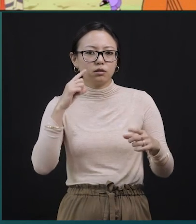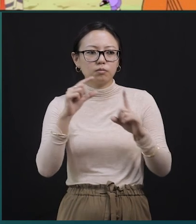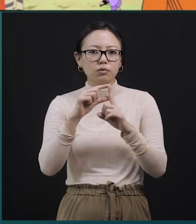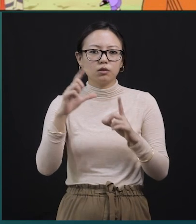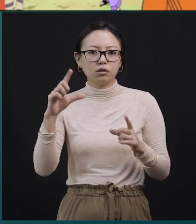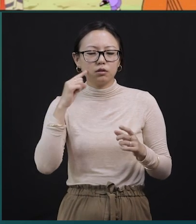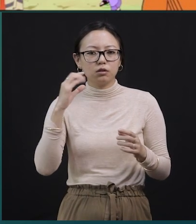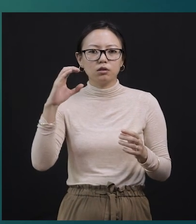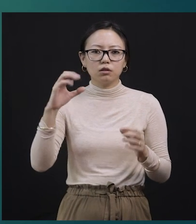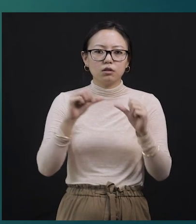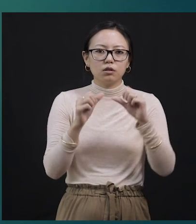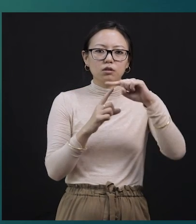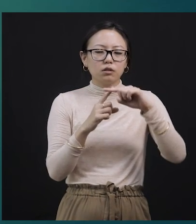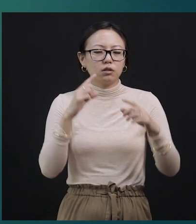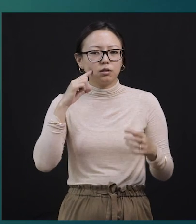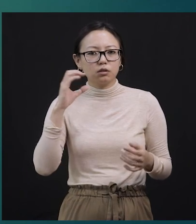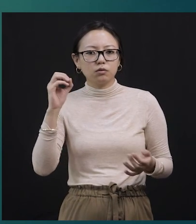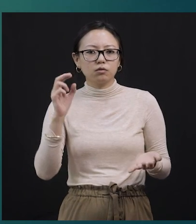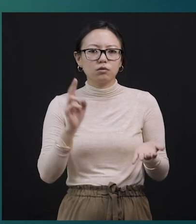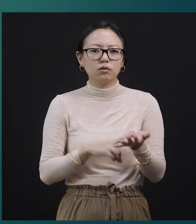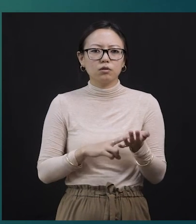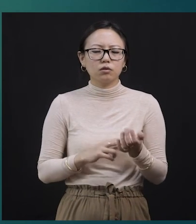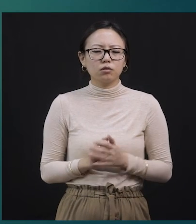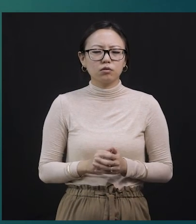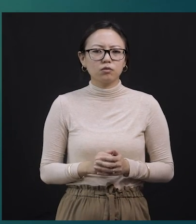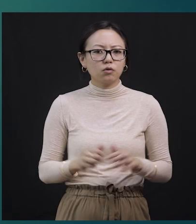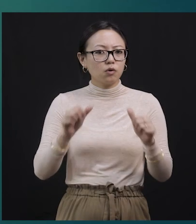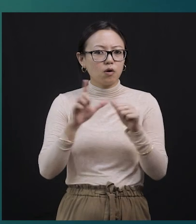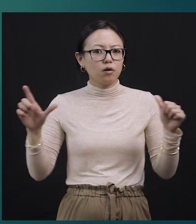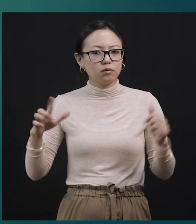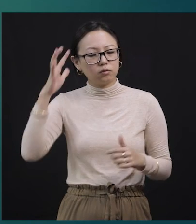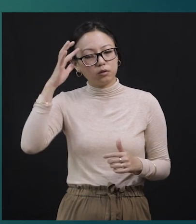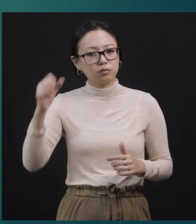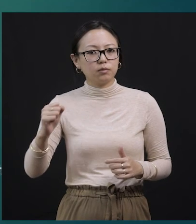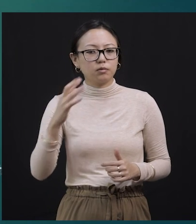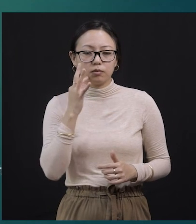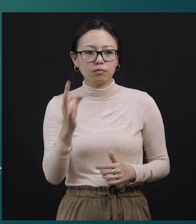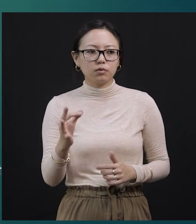you. All right. So let's see quick revision of this